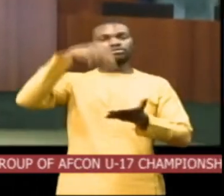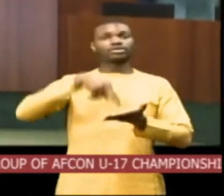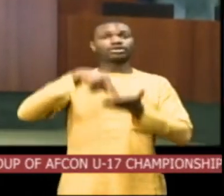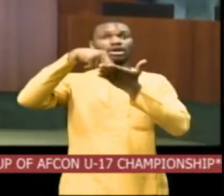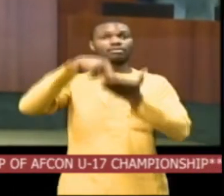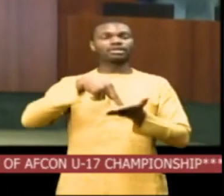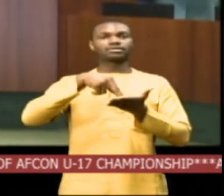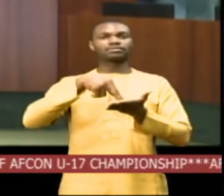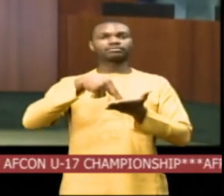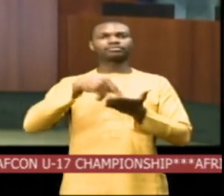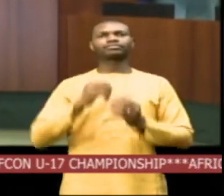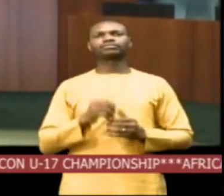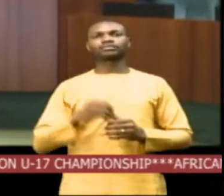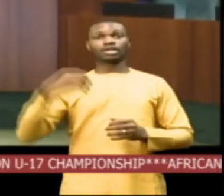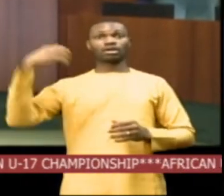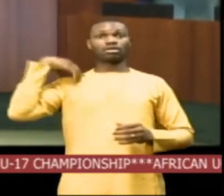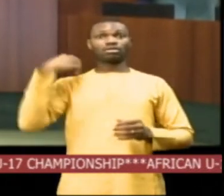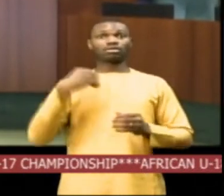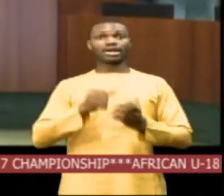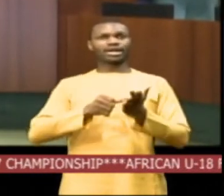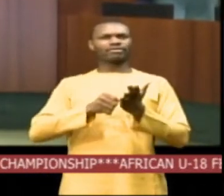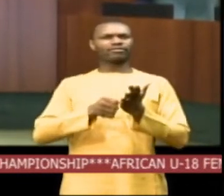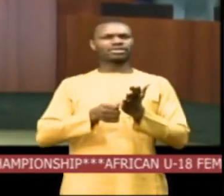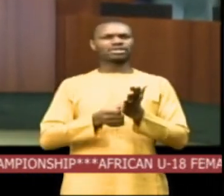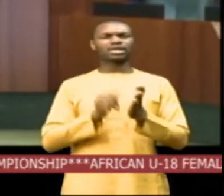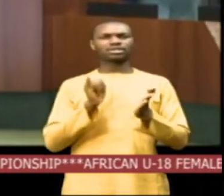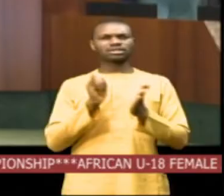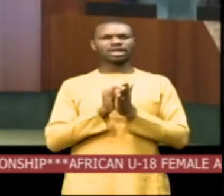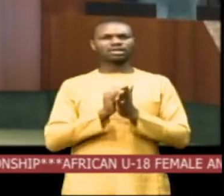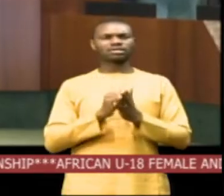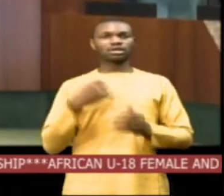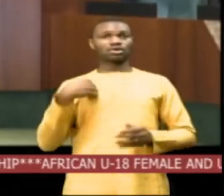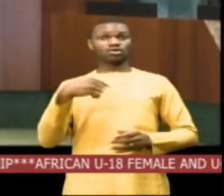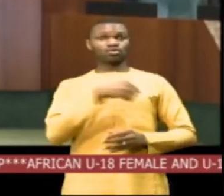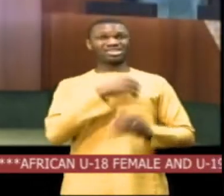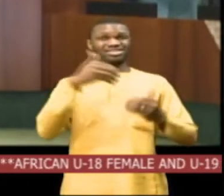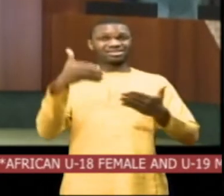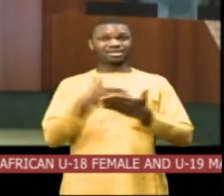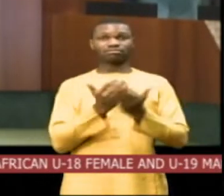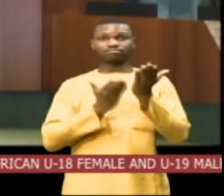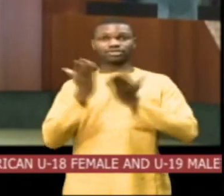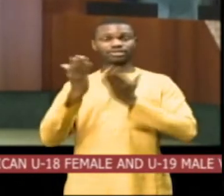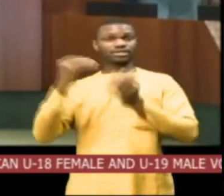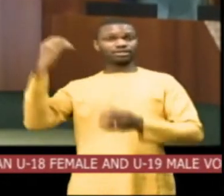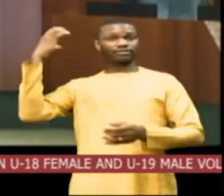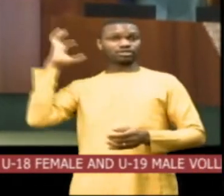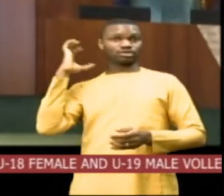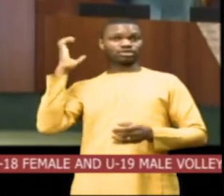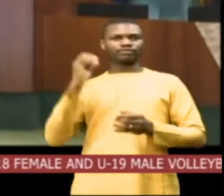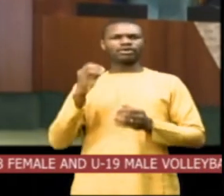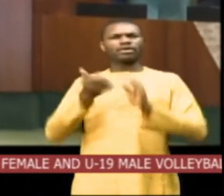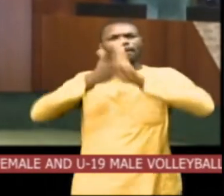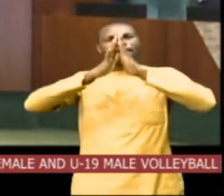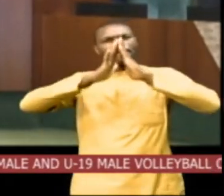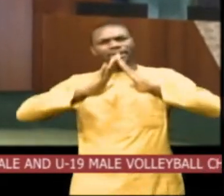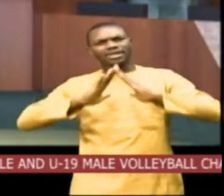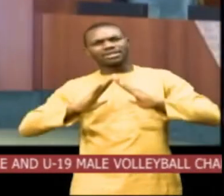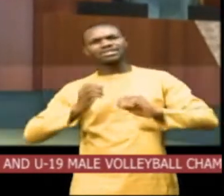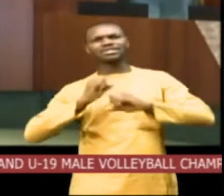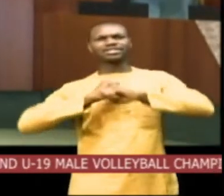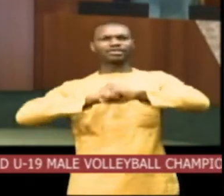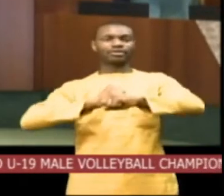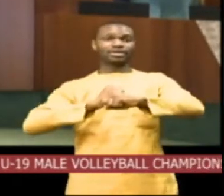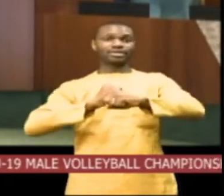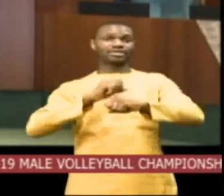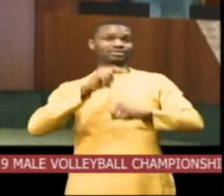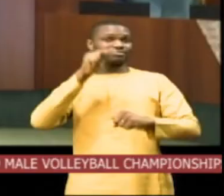of Defence Staff was, however, emphatic that under the watch of the new service chiefs, peace and security of Nigeria will not be